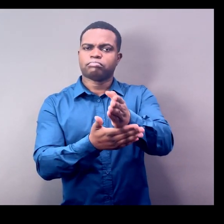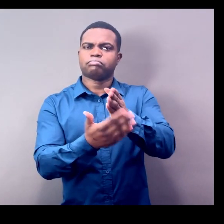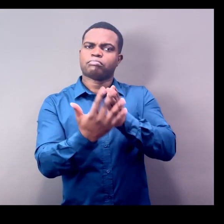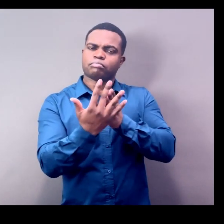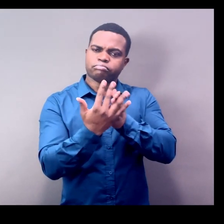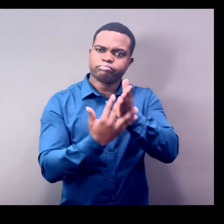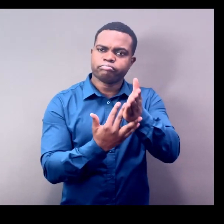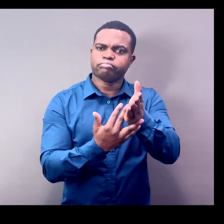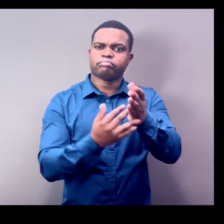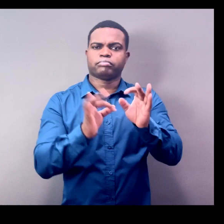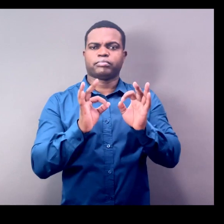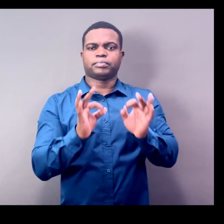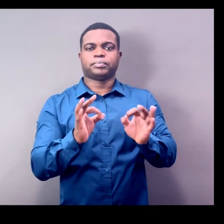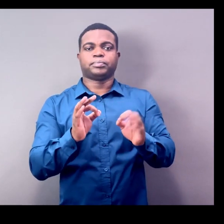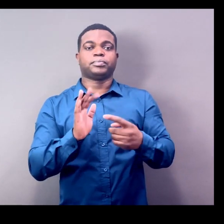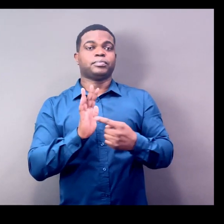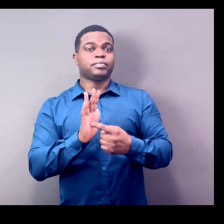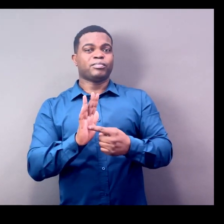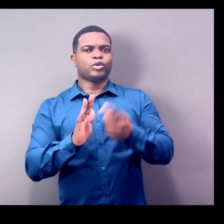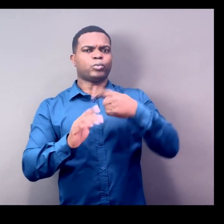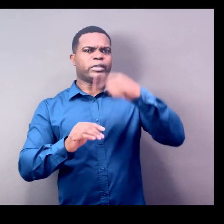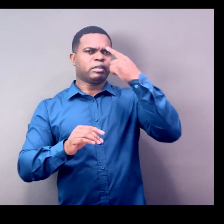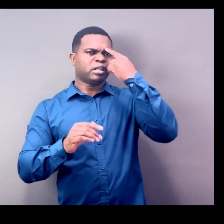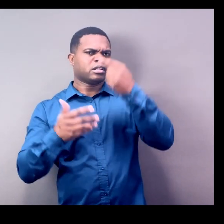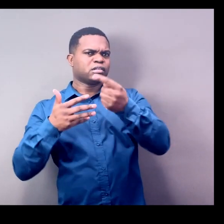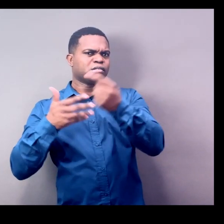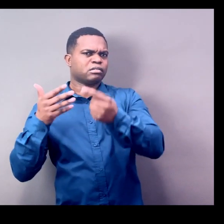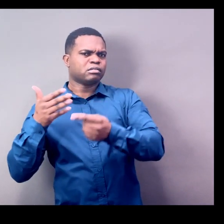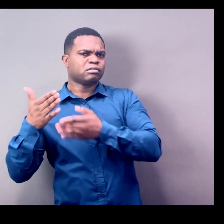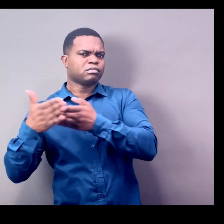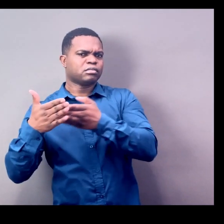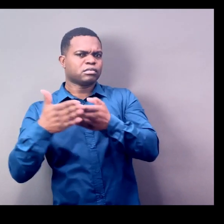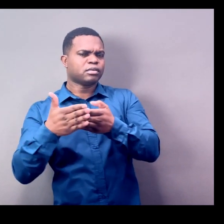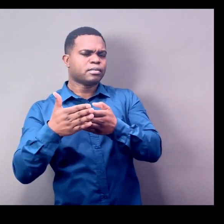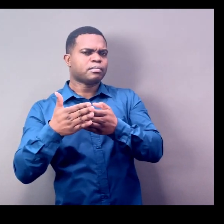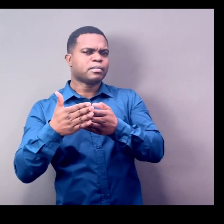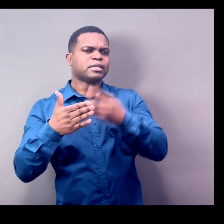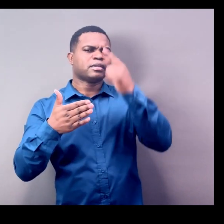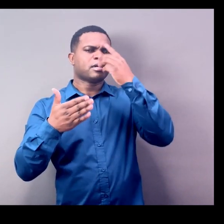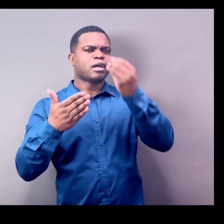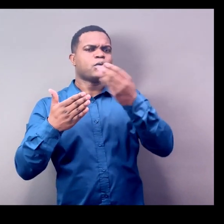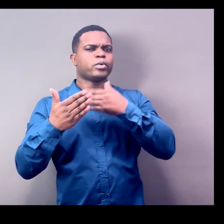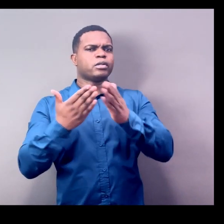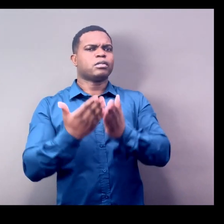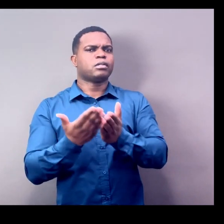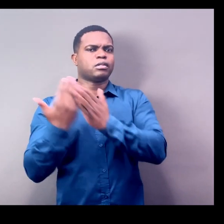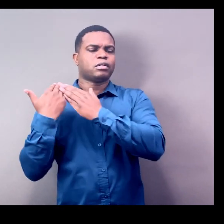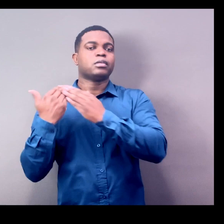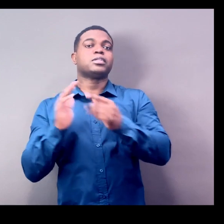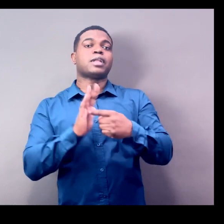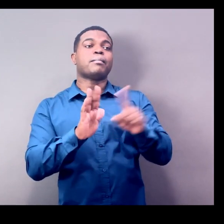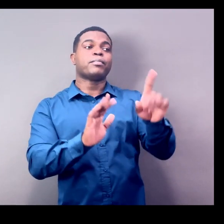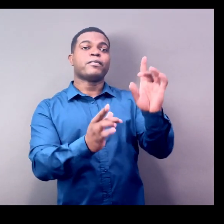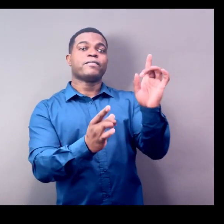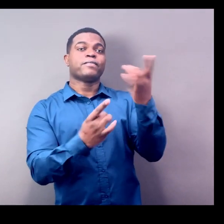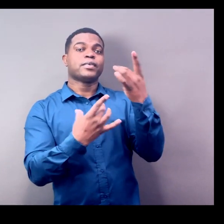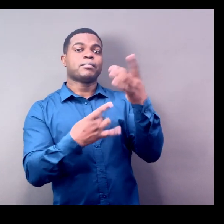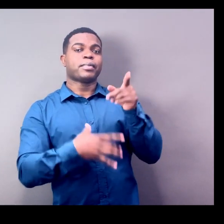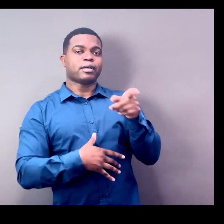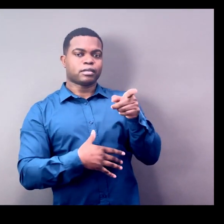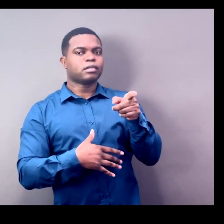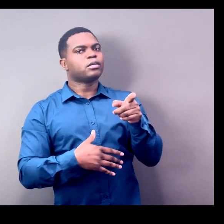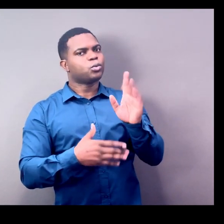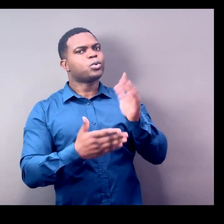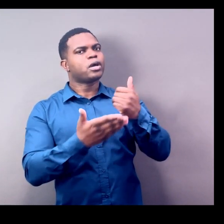So, for example, the lack of feedback loops. You need to establish feedback channel. So you need to